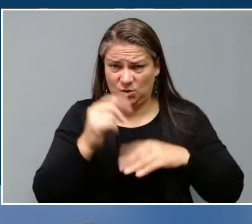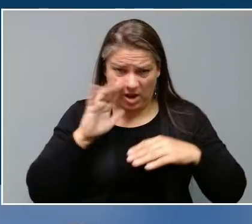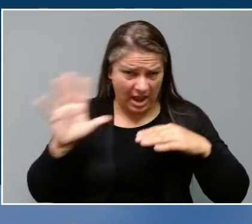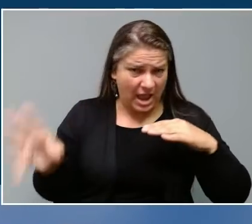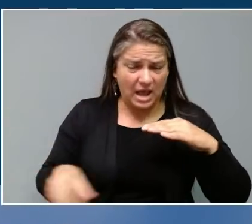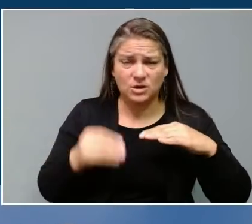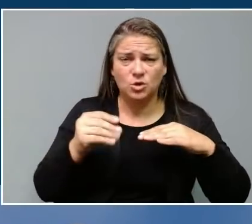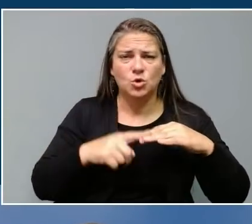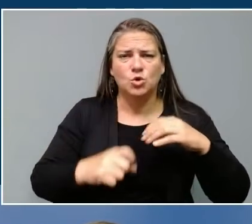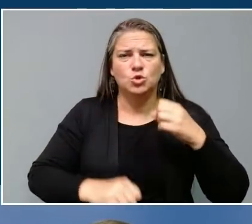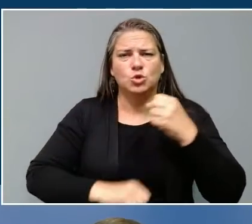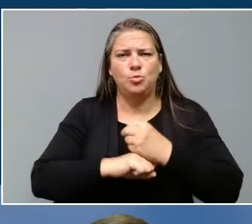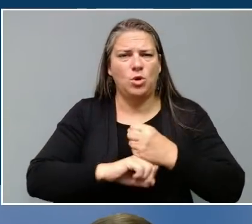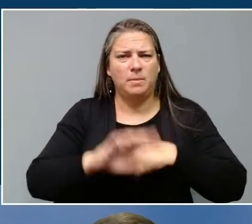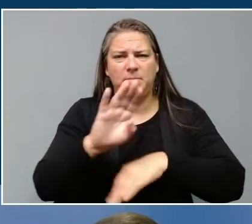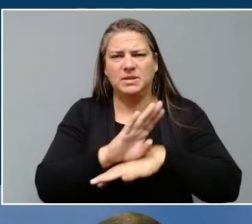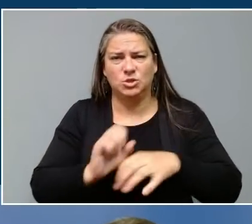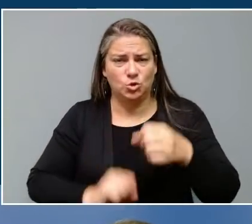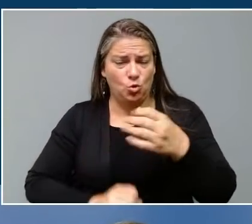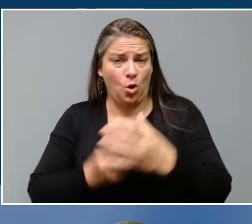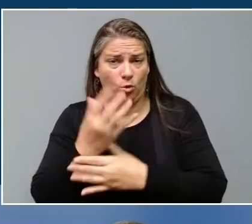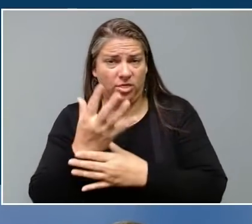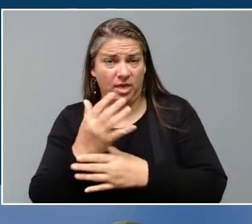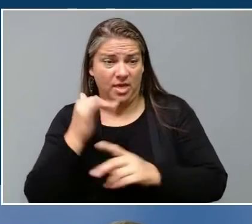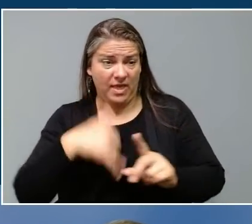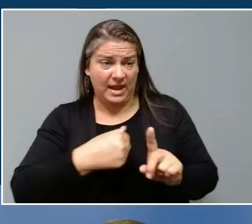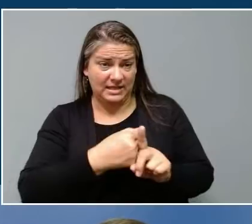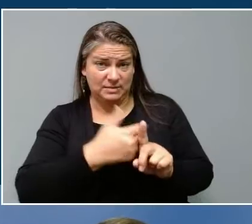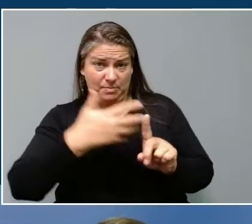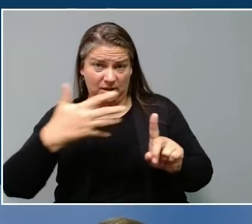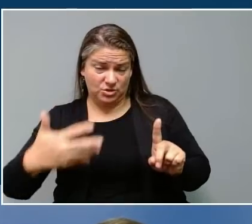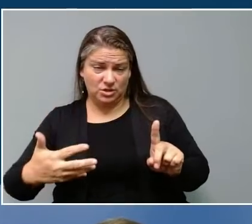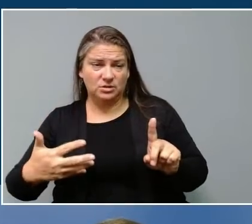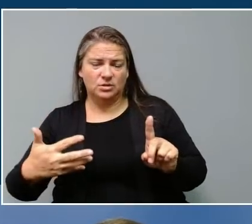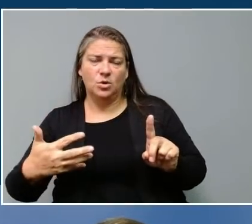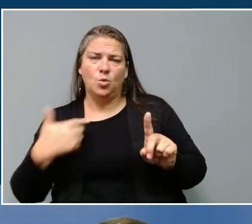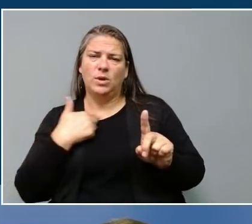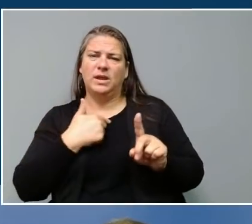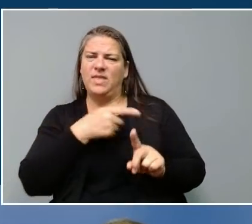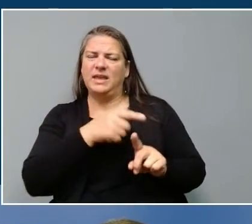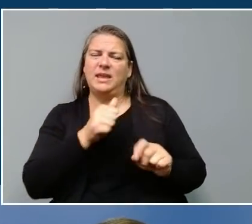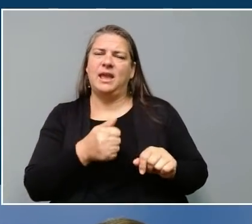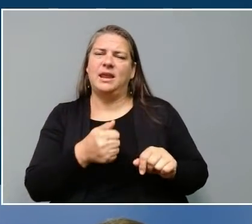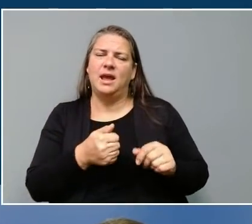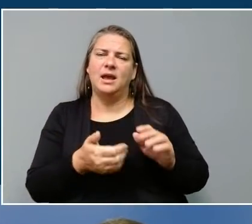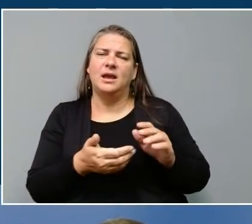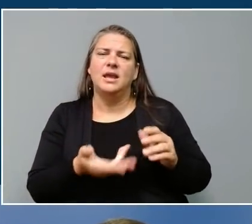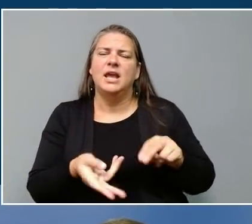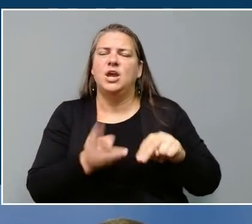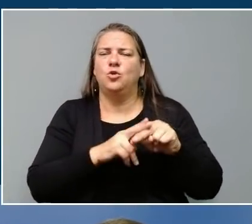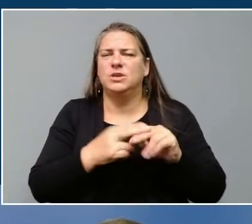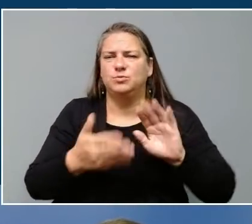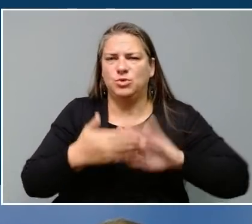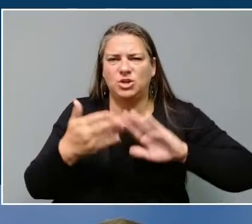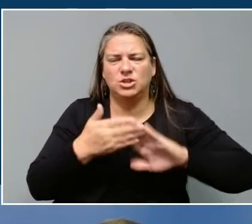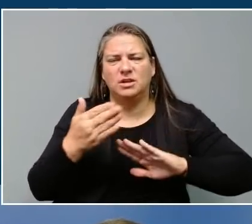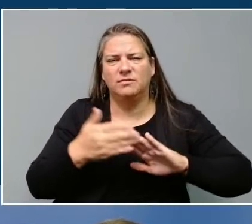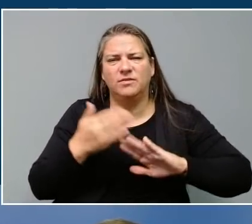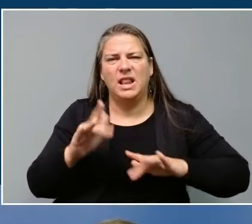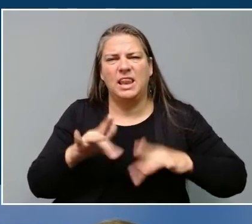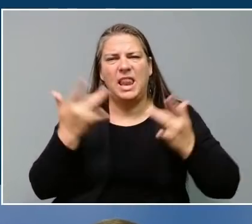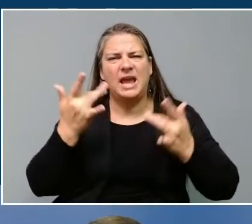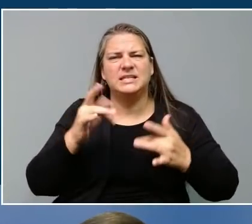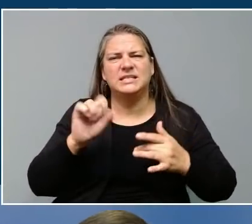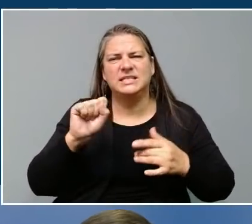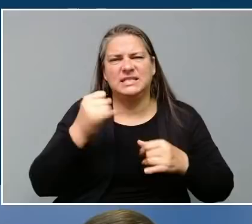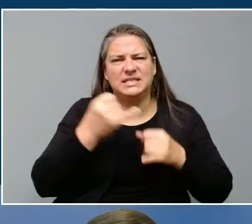business growth. The expansion is going to allow it to increase production of lightweight, high-strength steel products for both internal